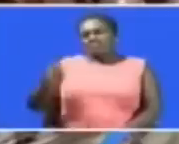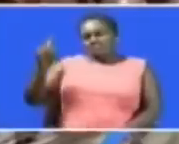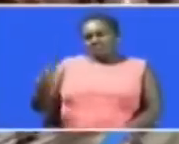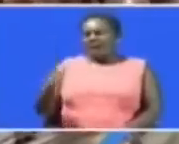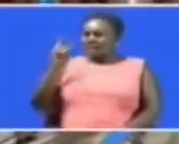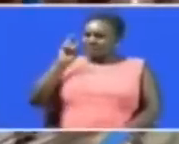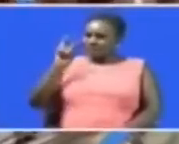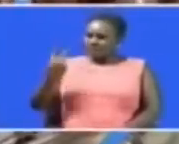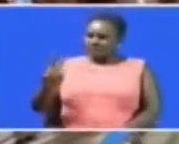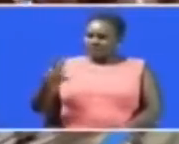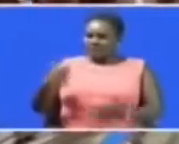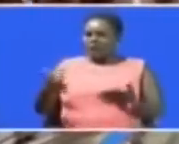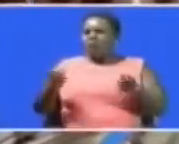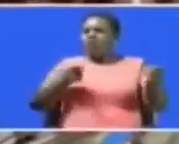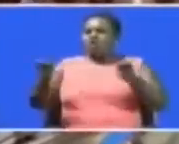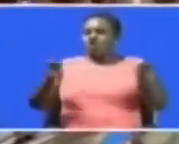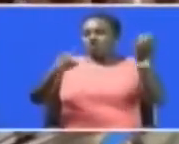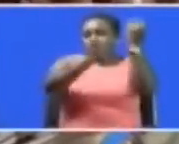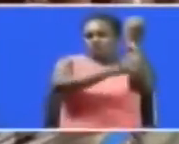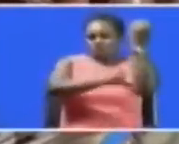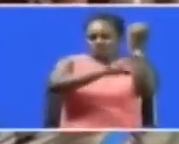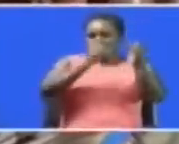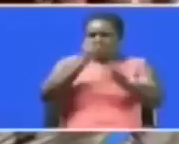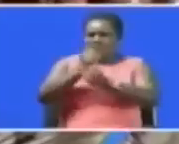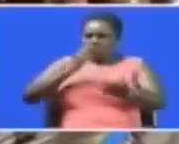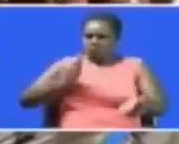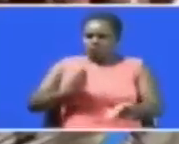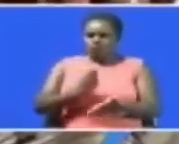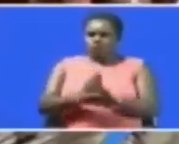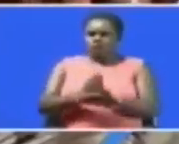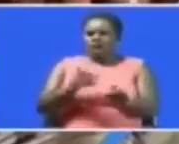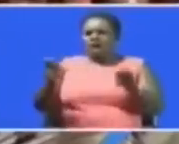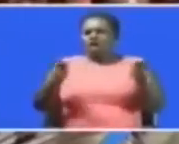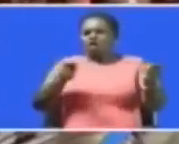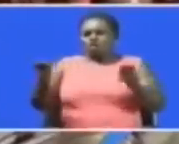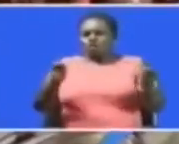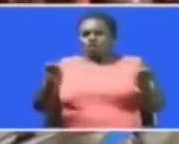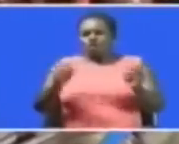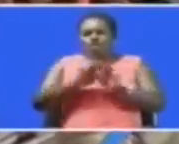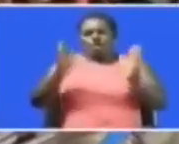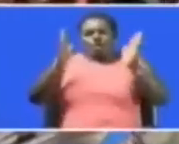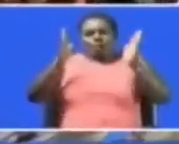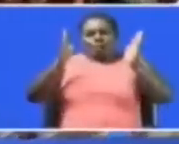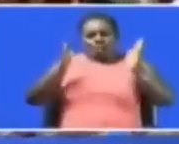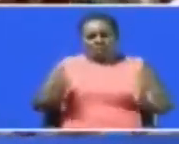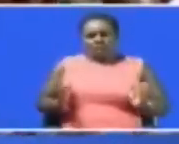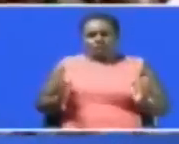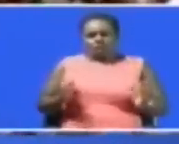lazima tuangalie mambo ya utawala wetu. Tuhakikishe ya kwamba tuko na utawala ambapo hakuna